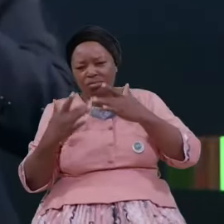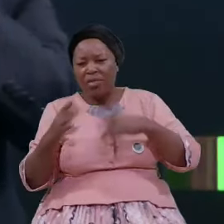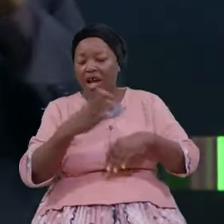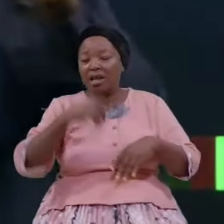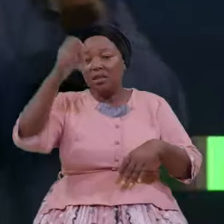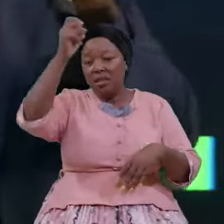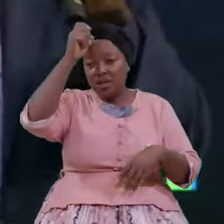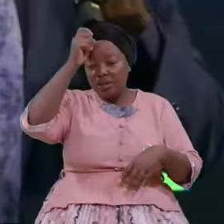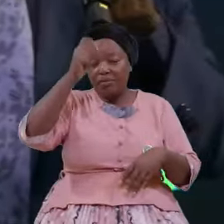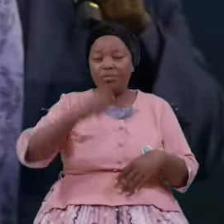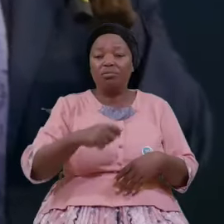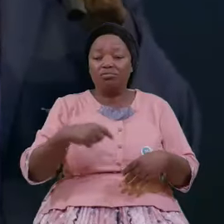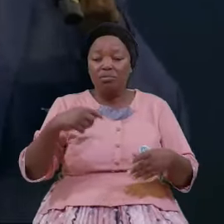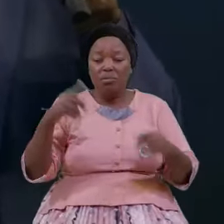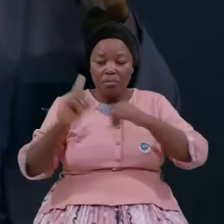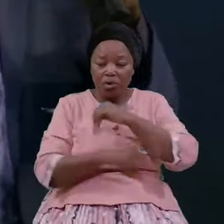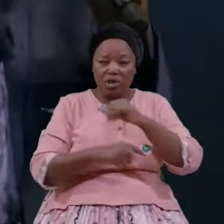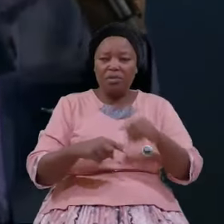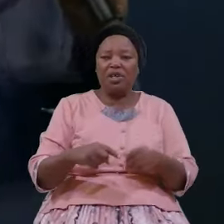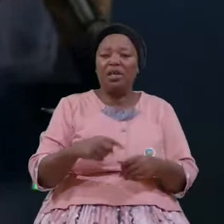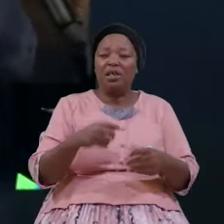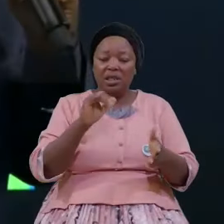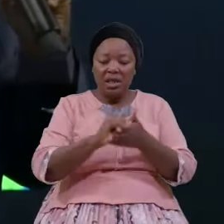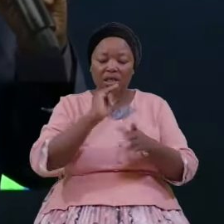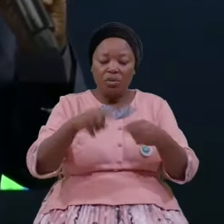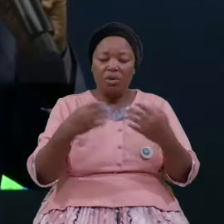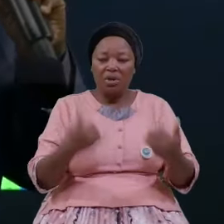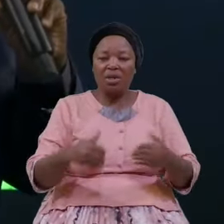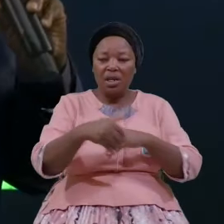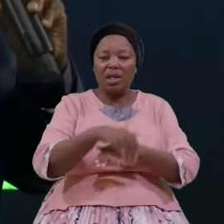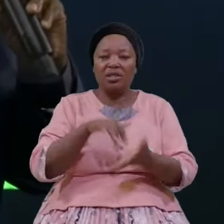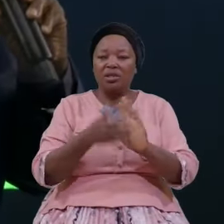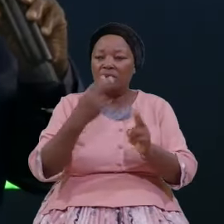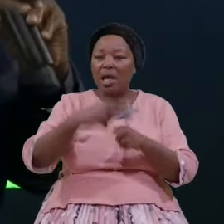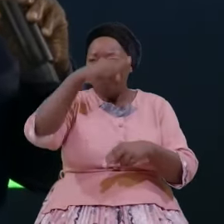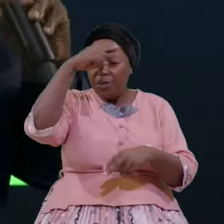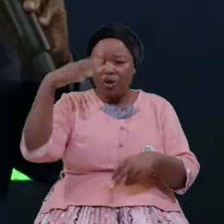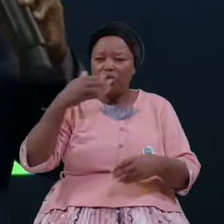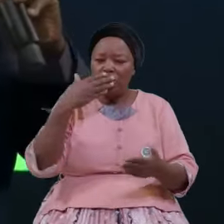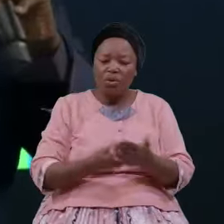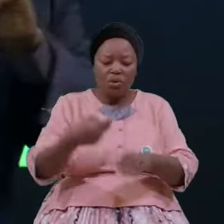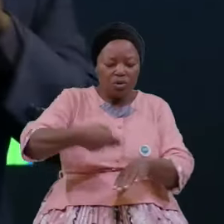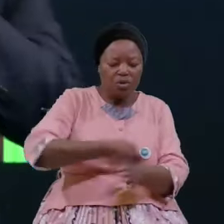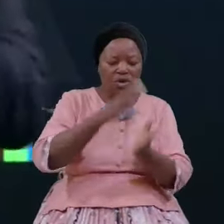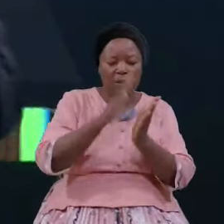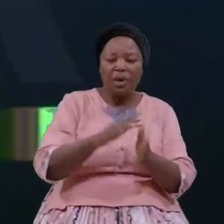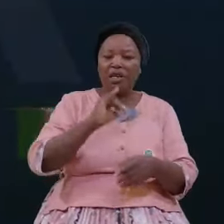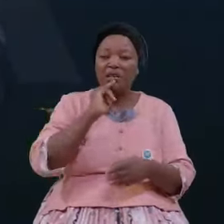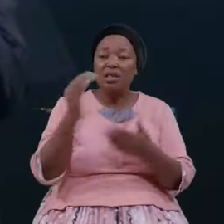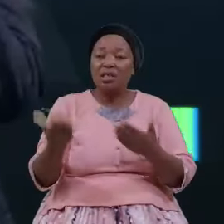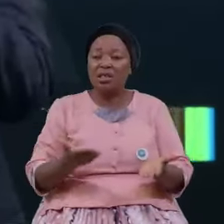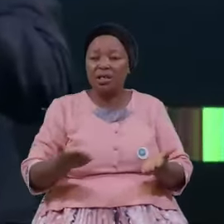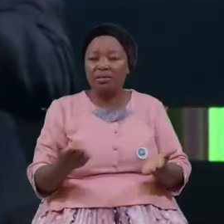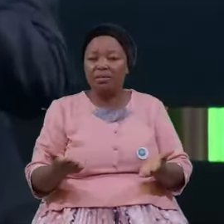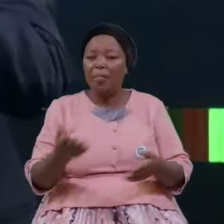affliction. Affliction is going tonight. Because the good shepherd is here. And he